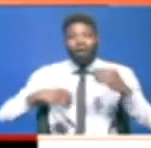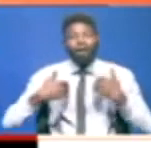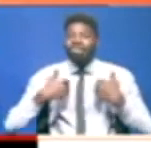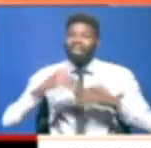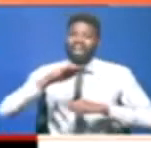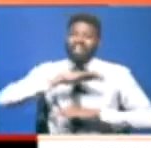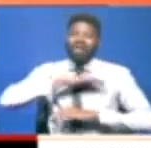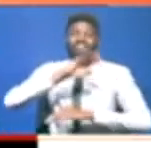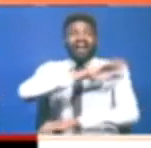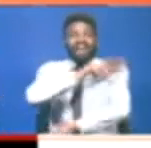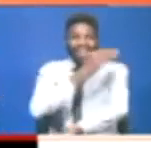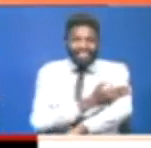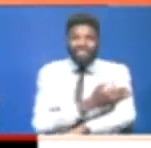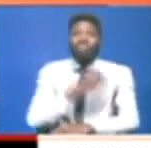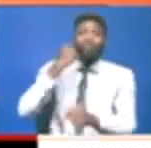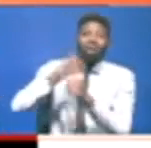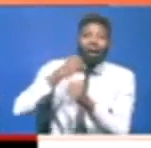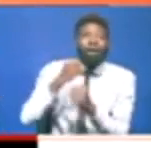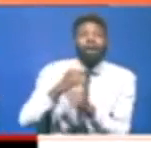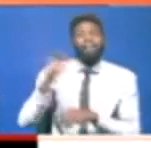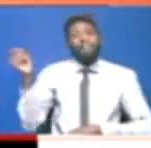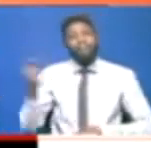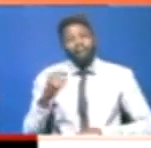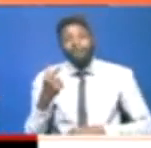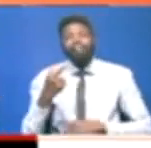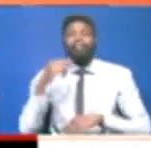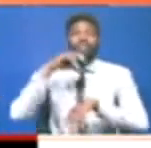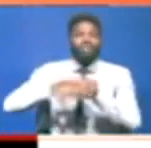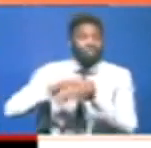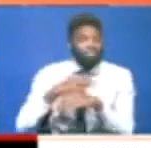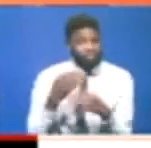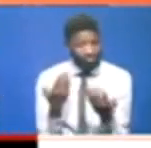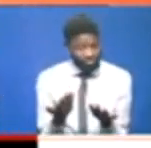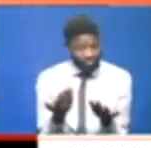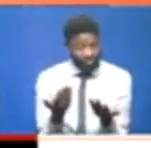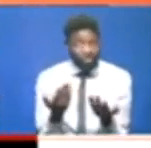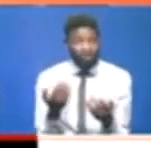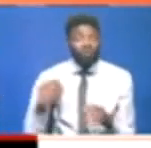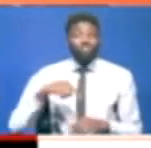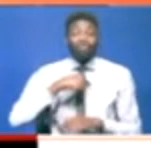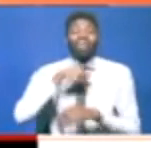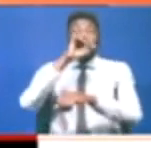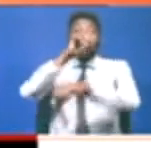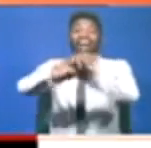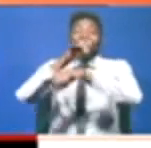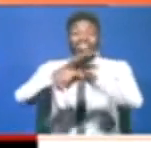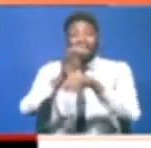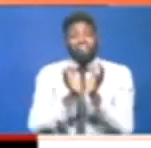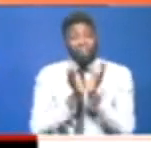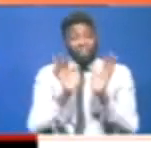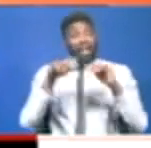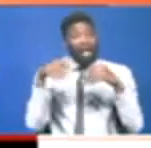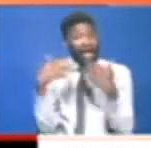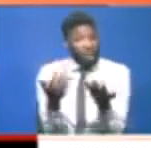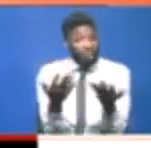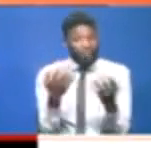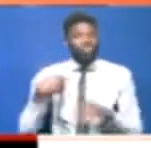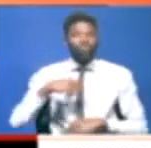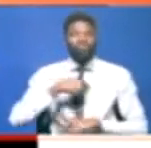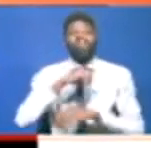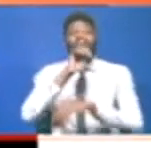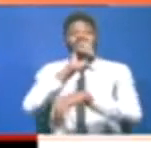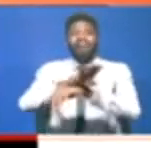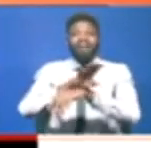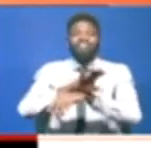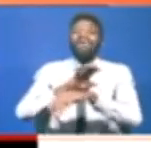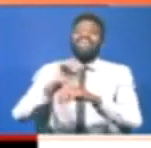we're advising the public through the Institute is we advise them to save for retirement.